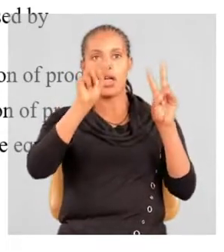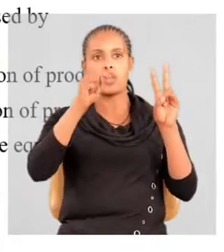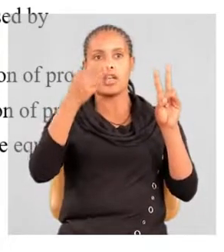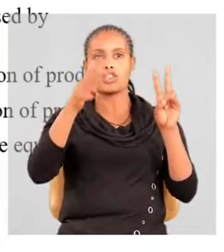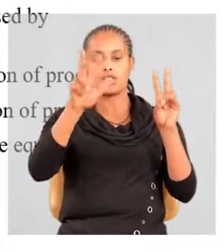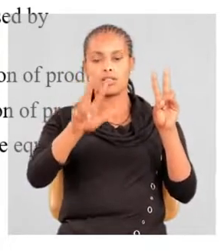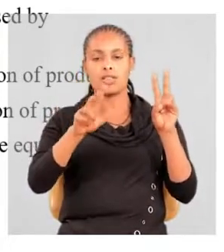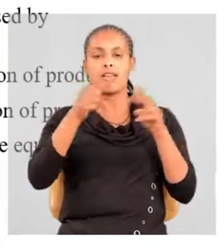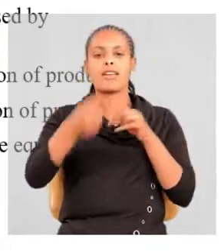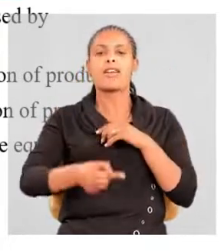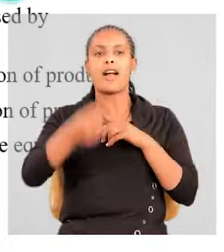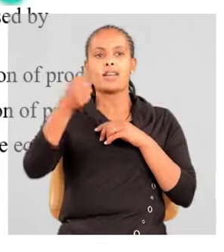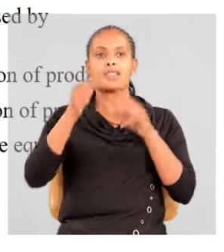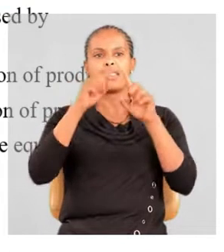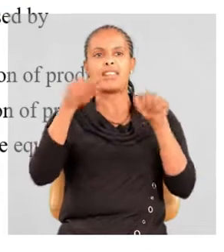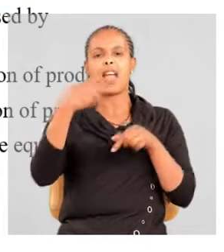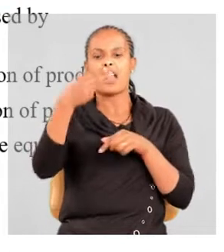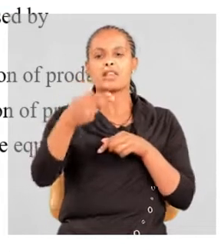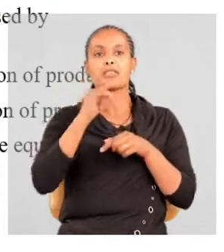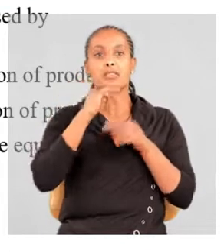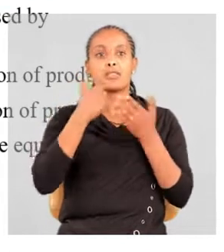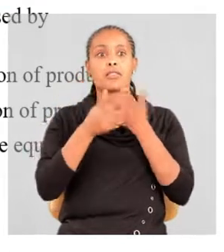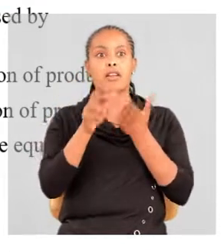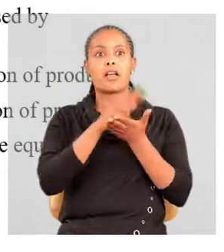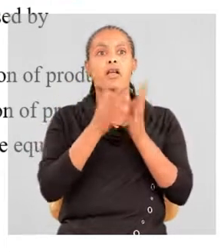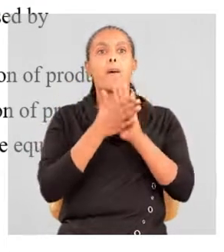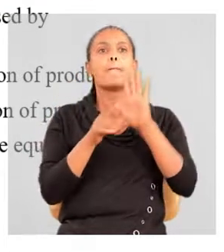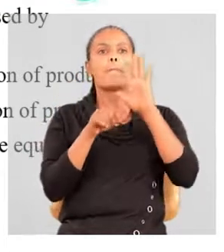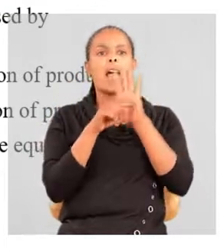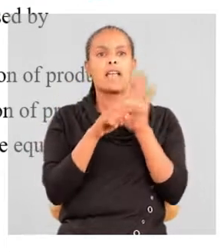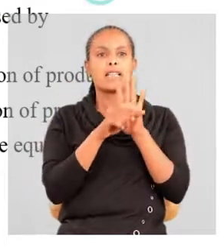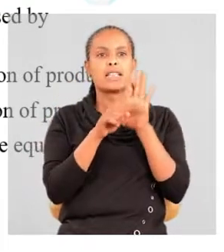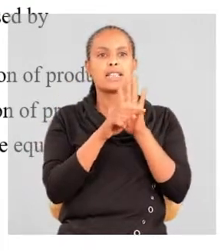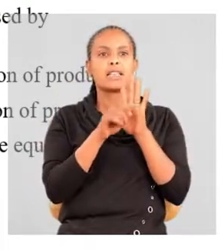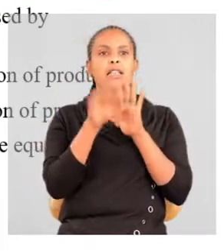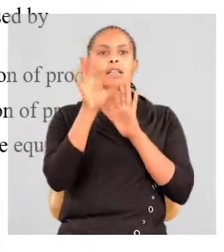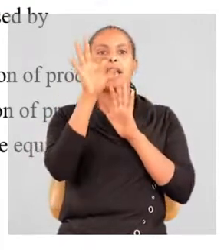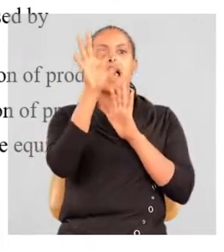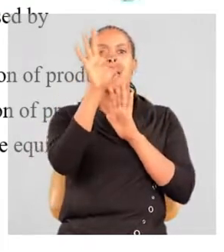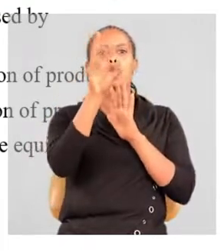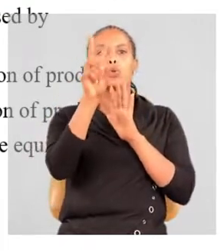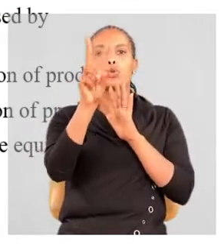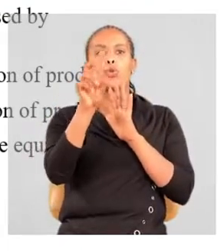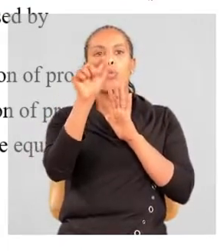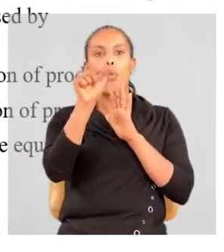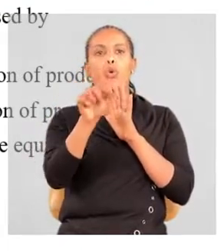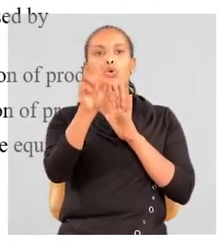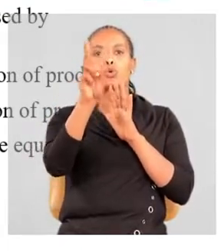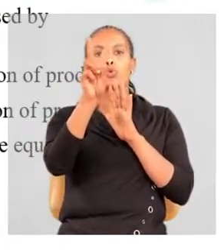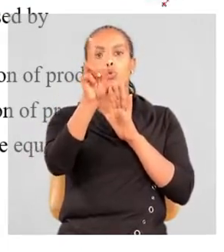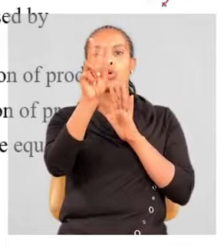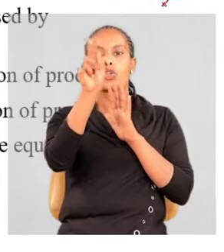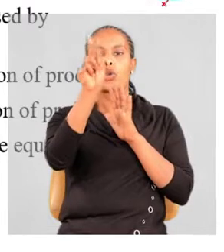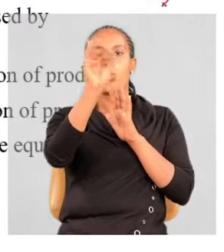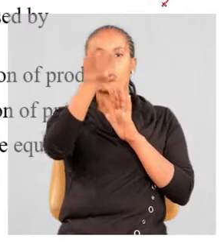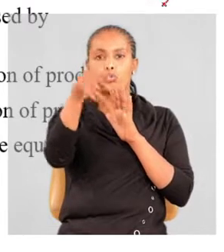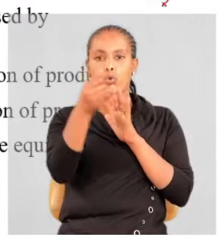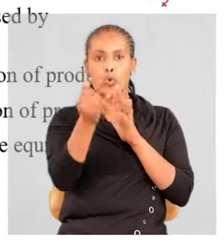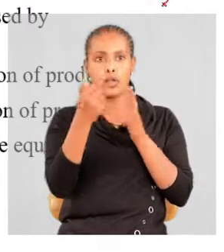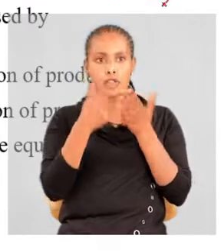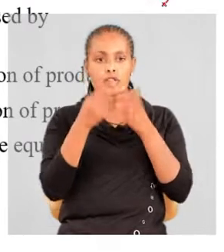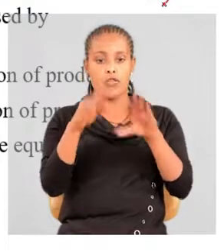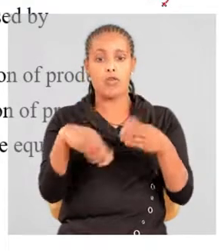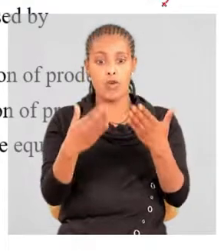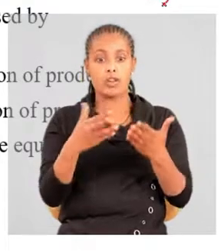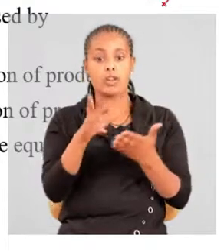2NH3 gas. Delta H for this reaction is minus 92.2 kilojoules. You see? The